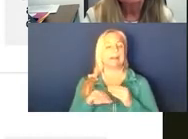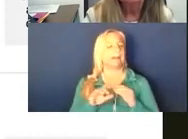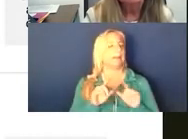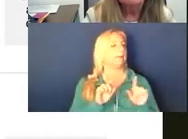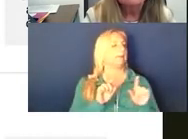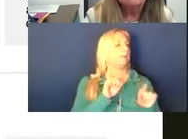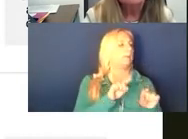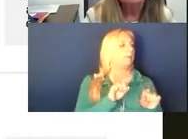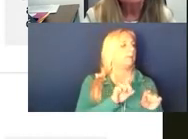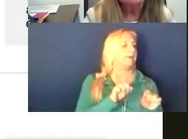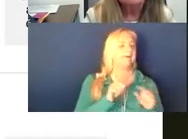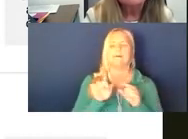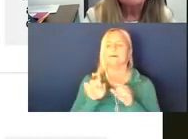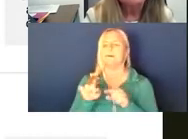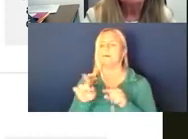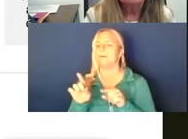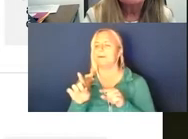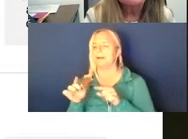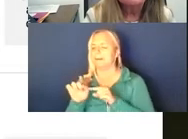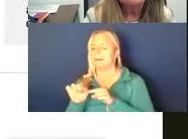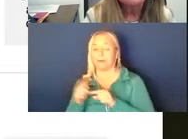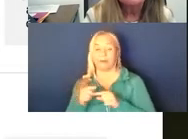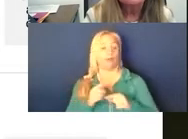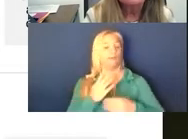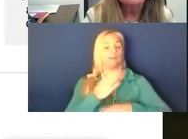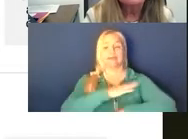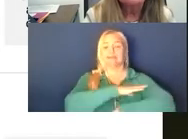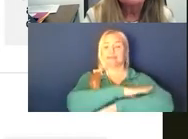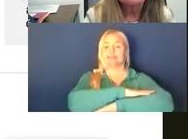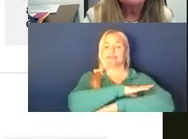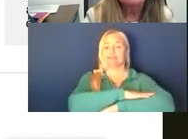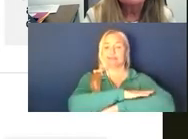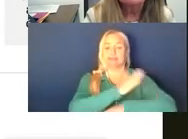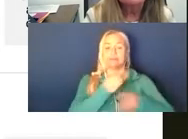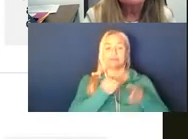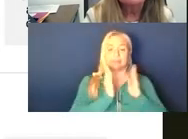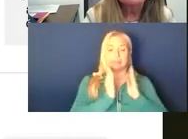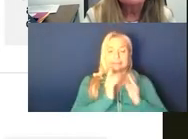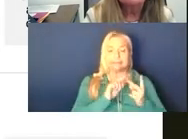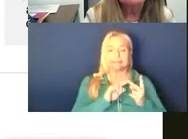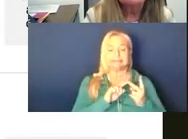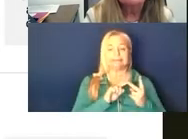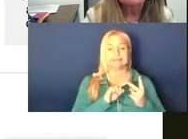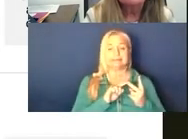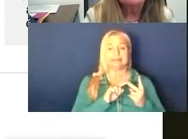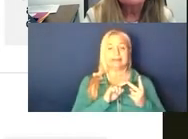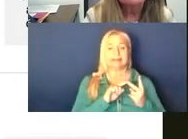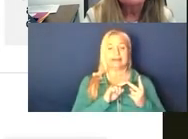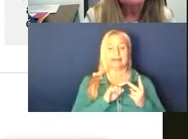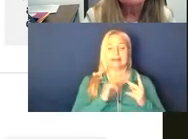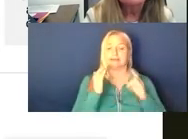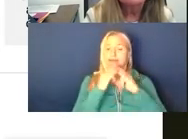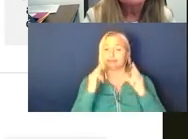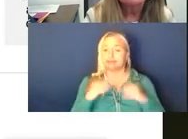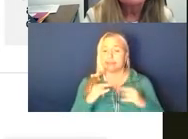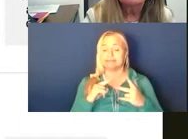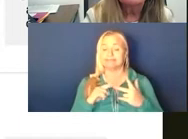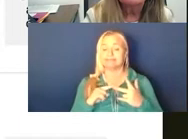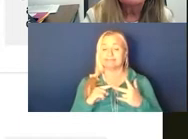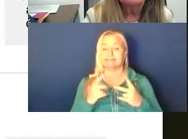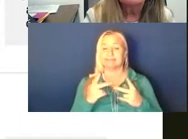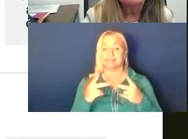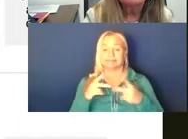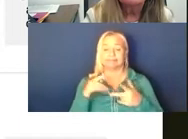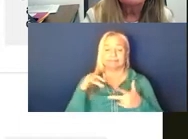or de-escalate. So we had like a picnic table area, a study table, there was a tent in the room, there's a space for students